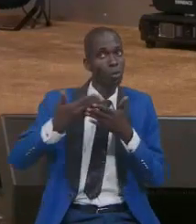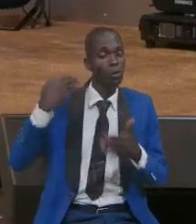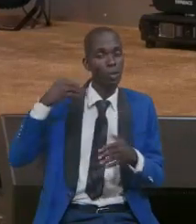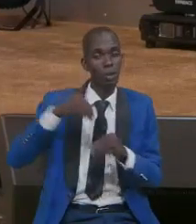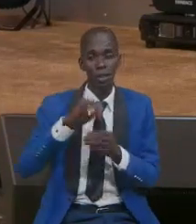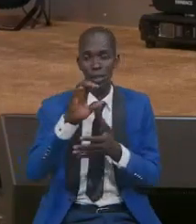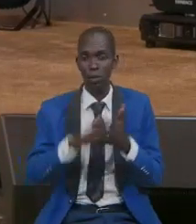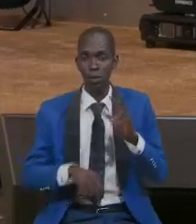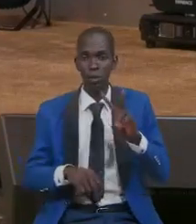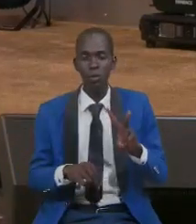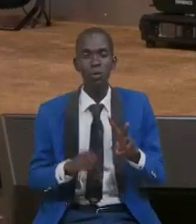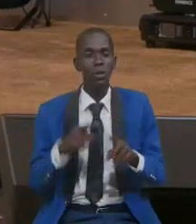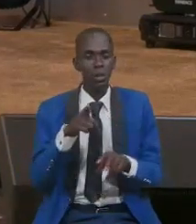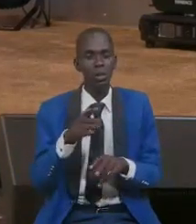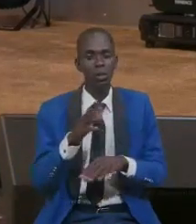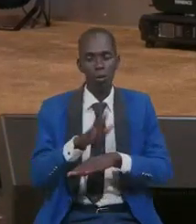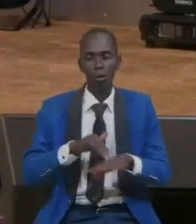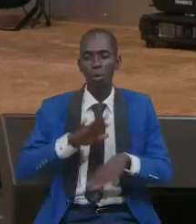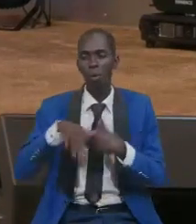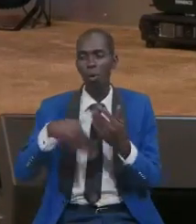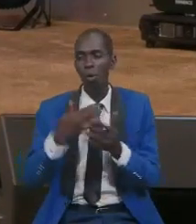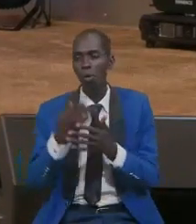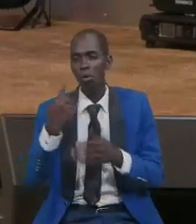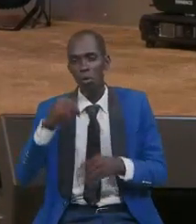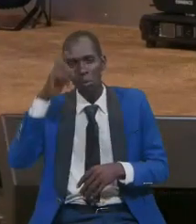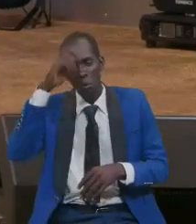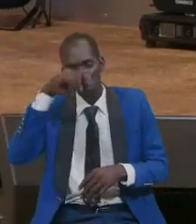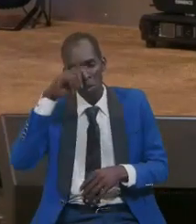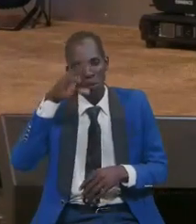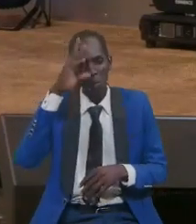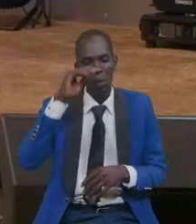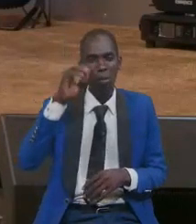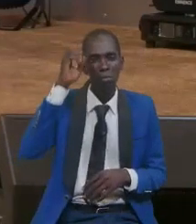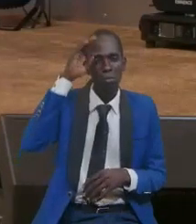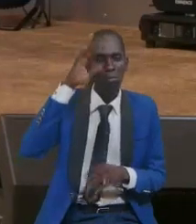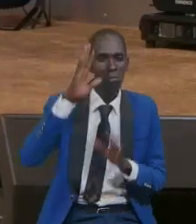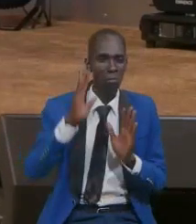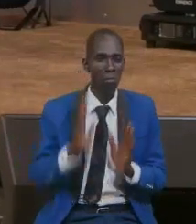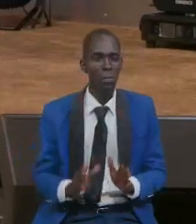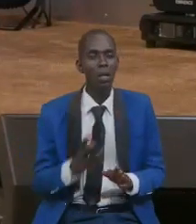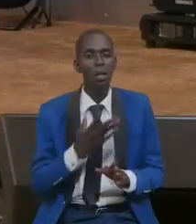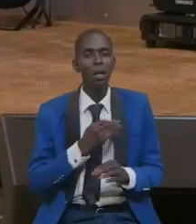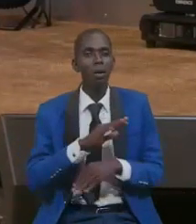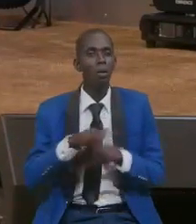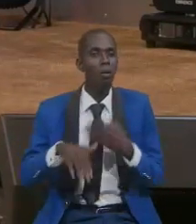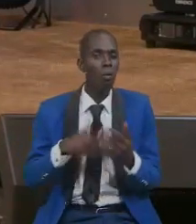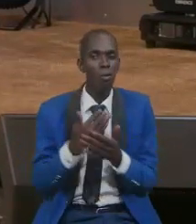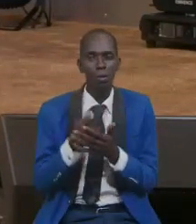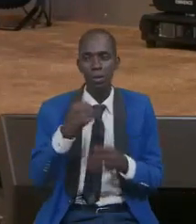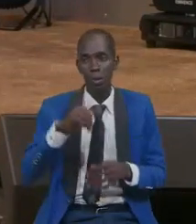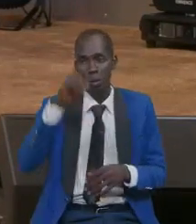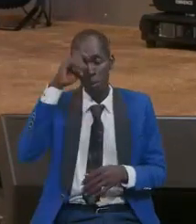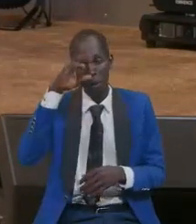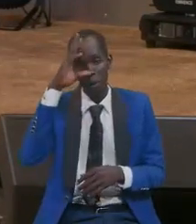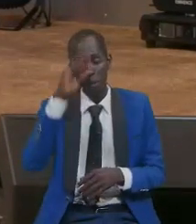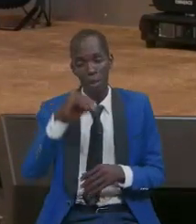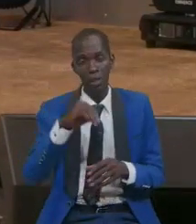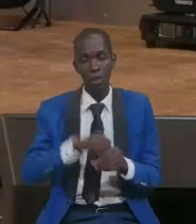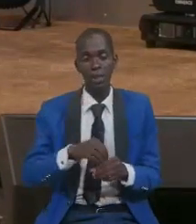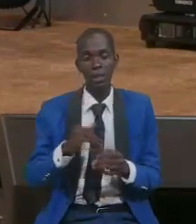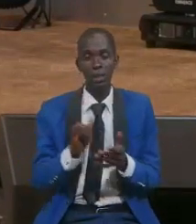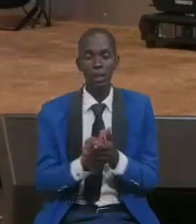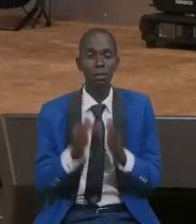called all these astrologers, astronomers. He called all these magicians and all the wise men of Babylon,